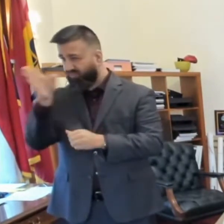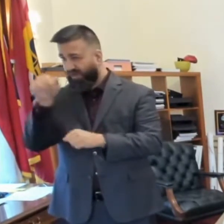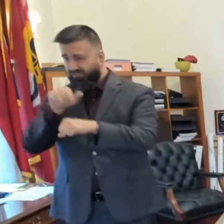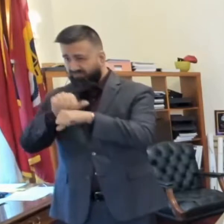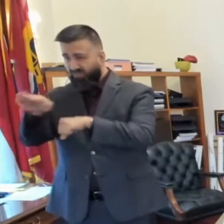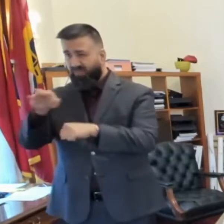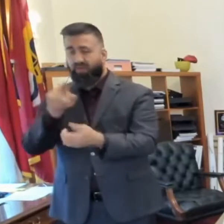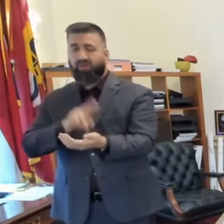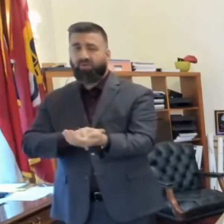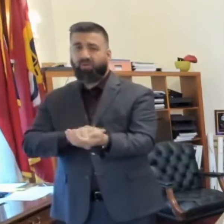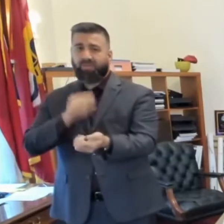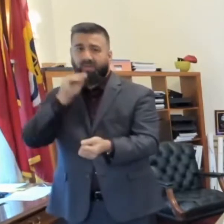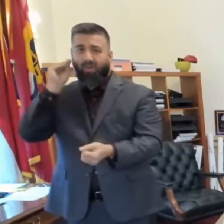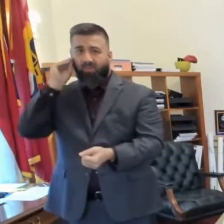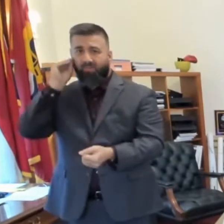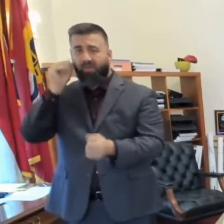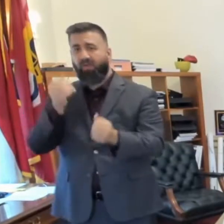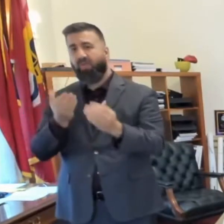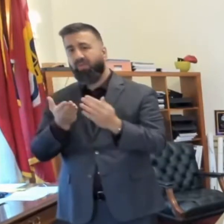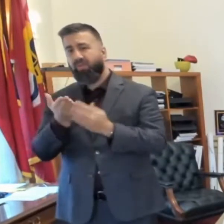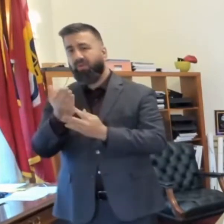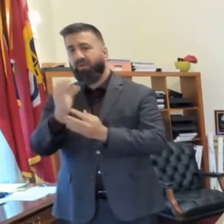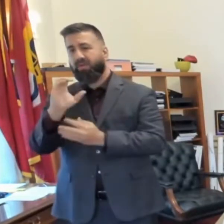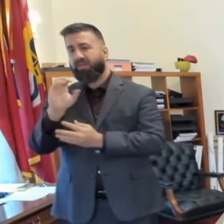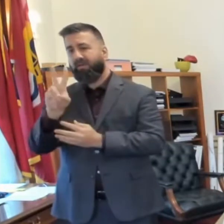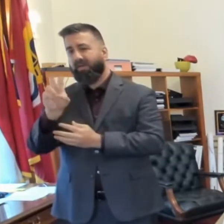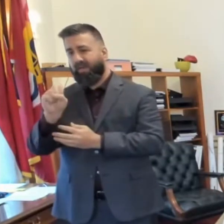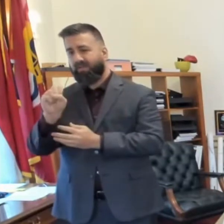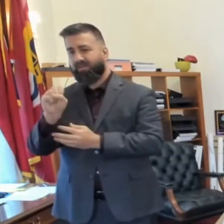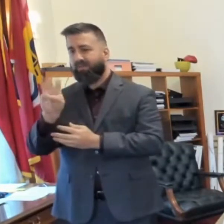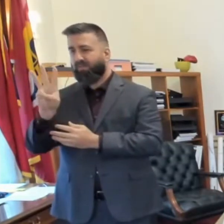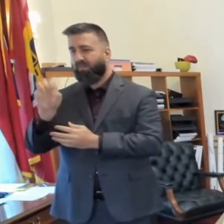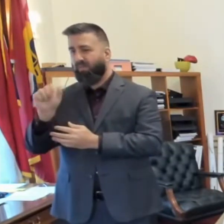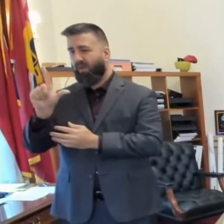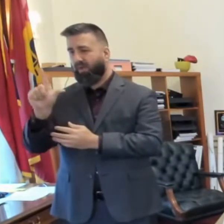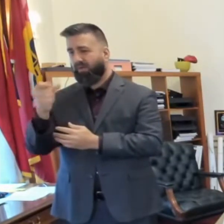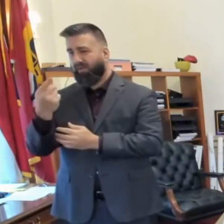via CVS and Walgreens.